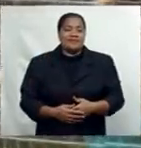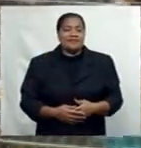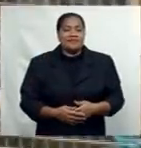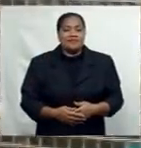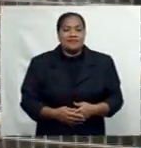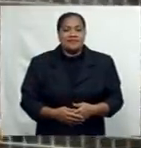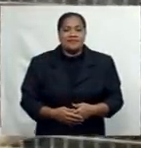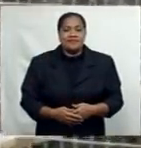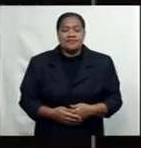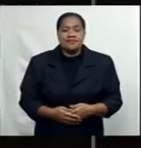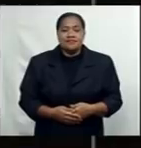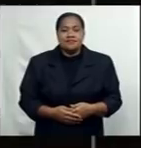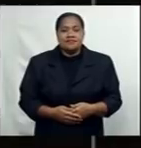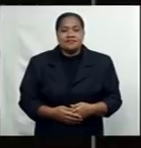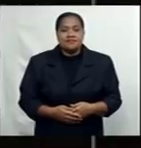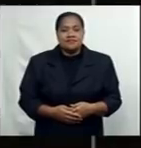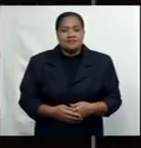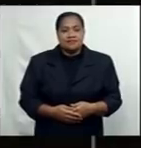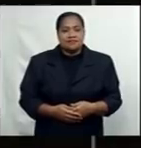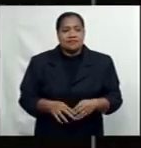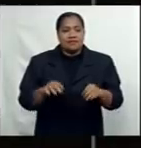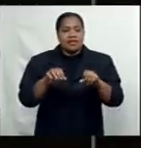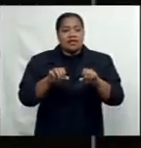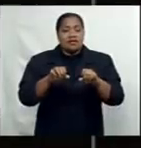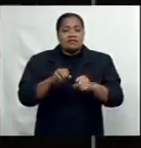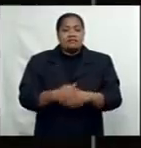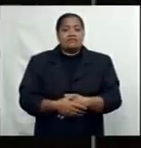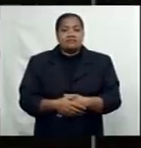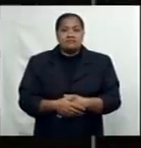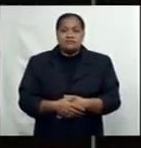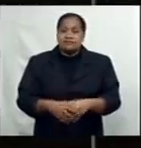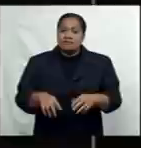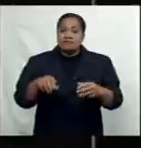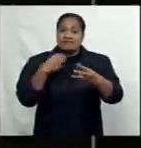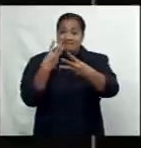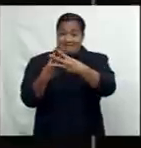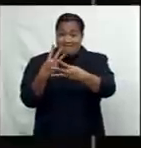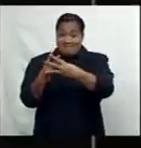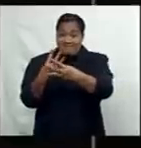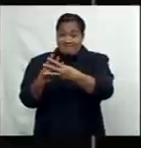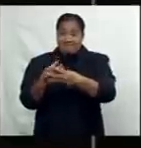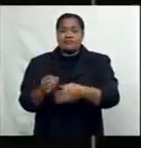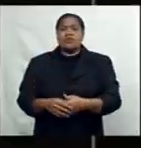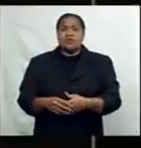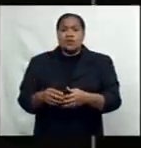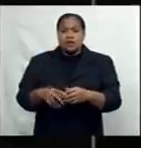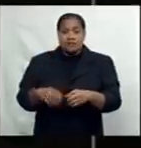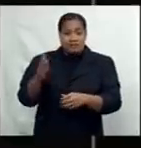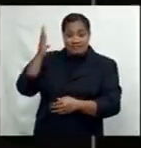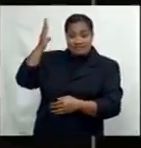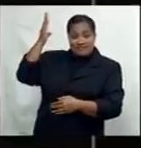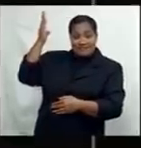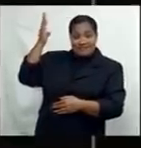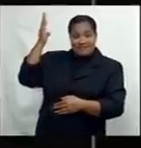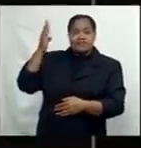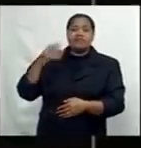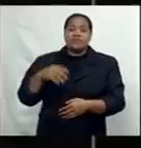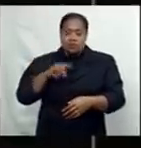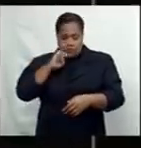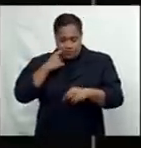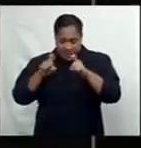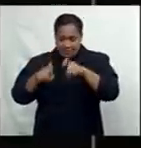Uluwai, FBC News. Social Democratic Liberal Party Member of Parliament Moses Bulitavu will keep his seat